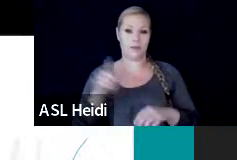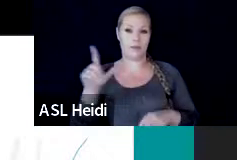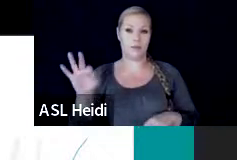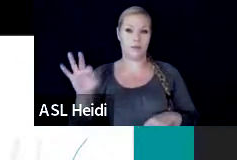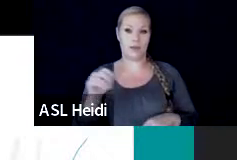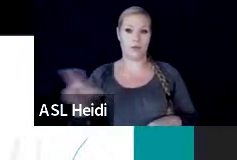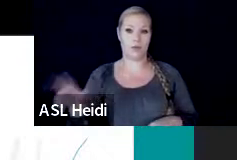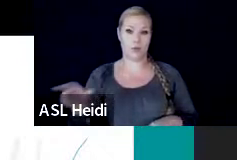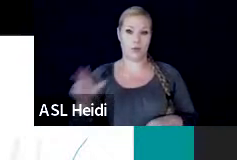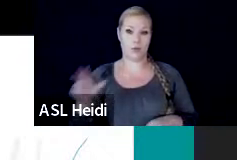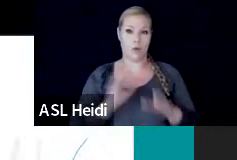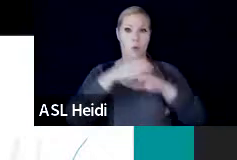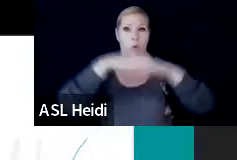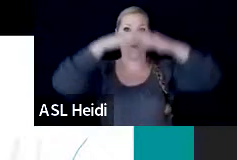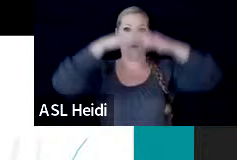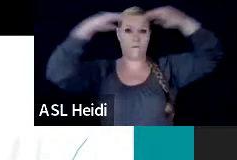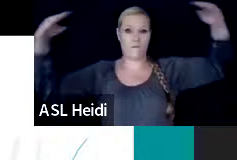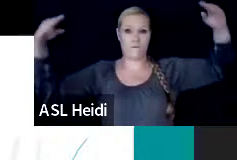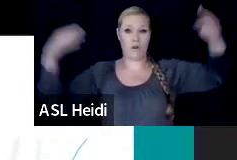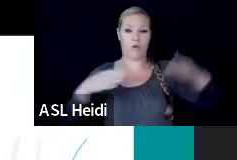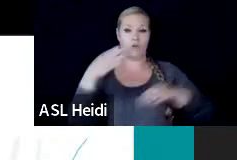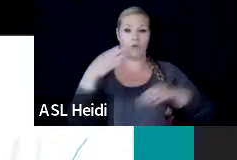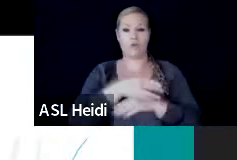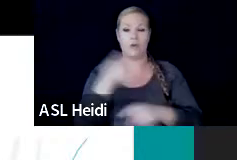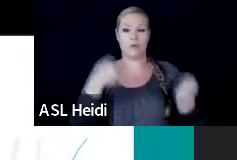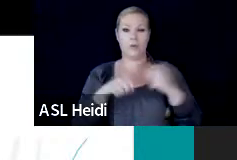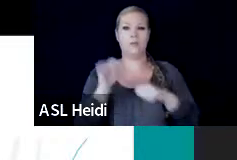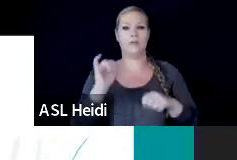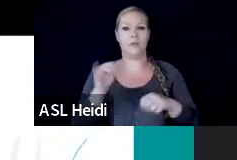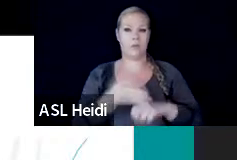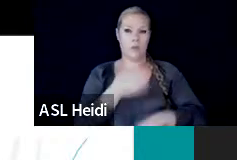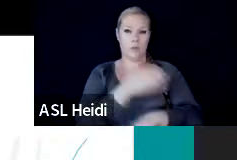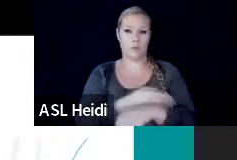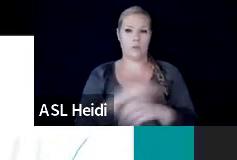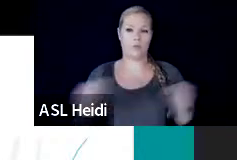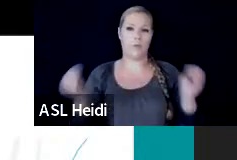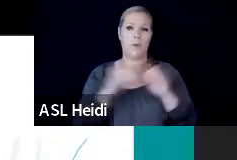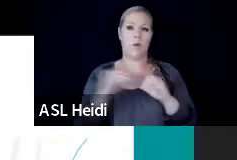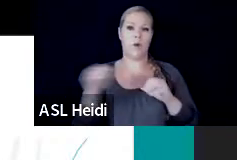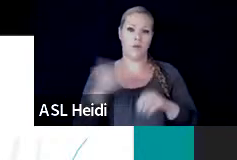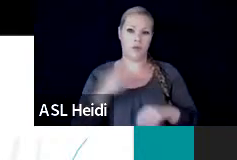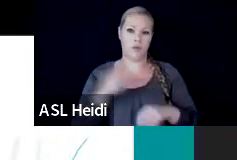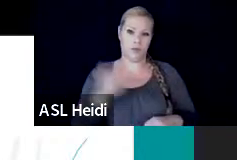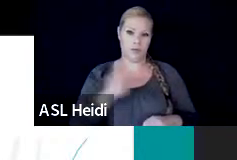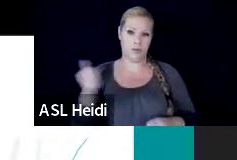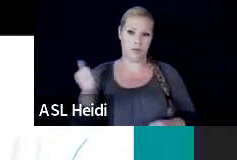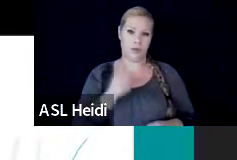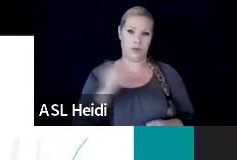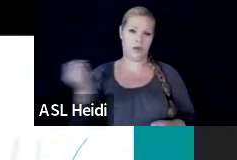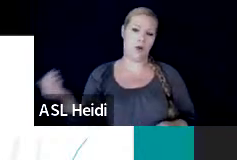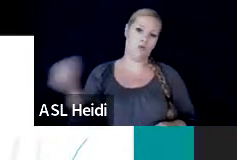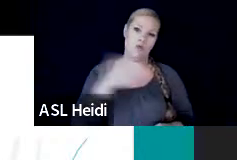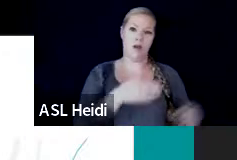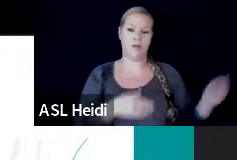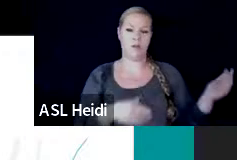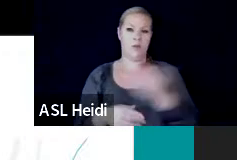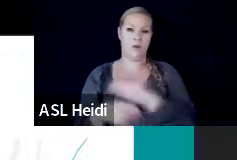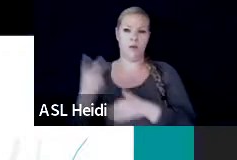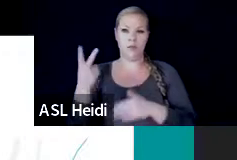33rd overcrossings, and those would also have improved active transportation across those two